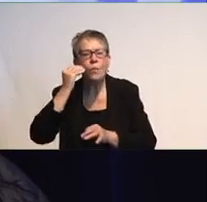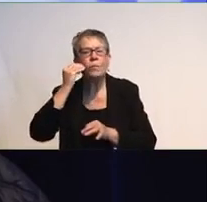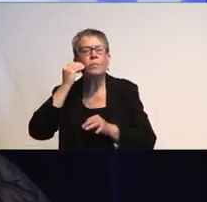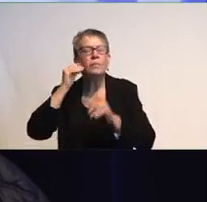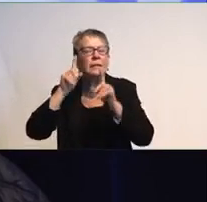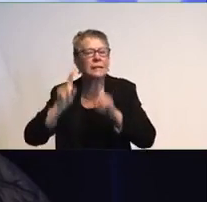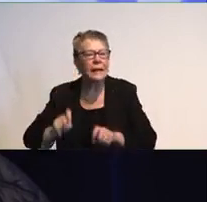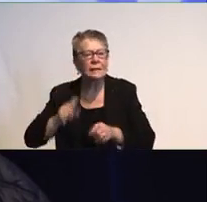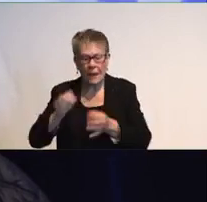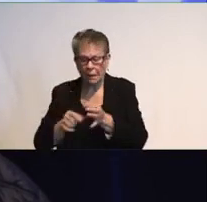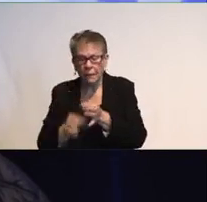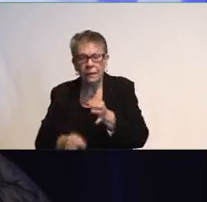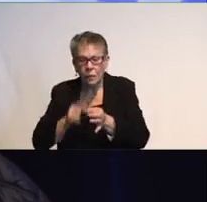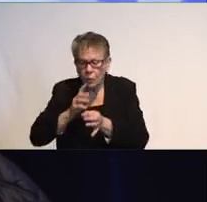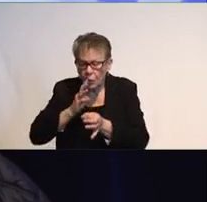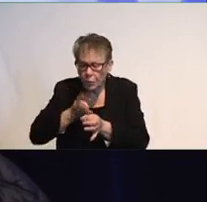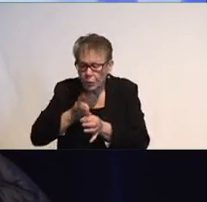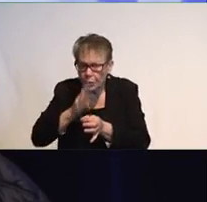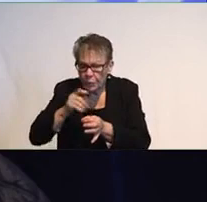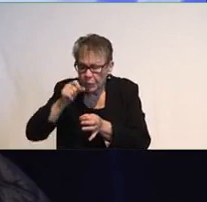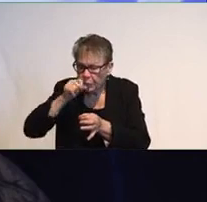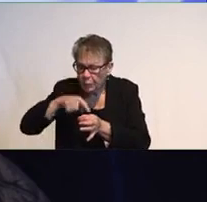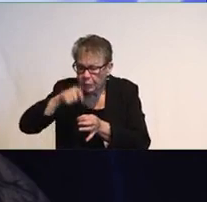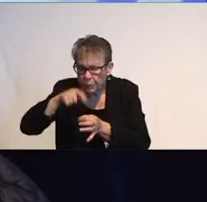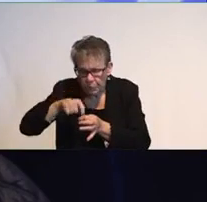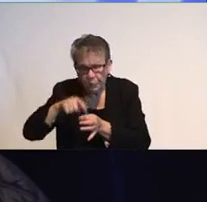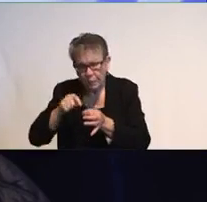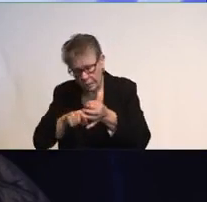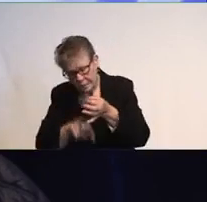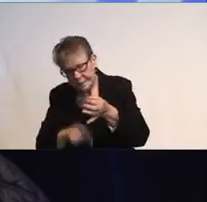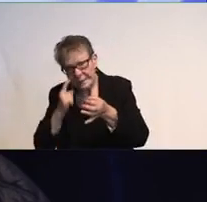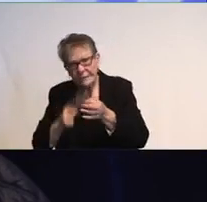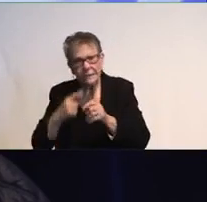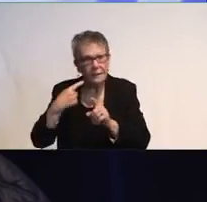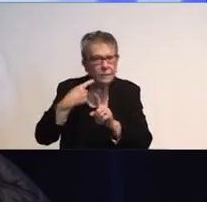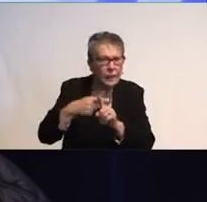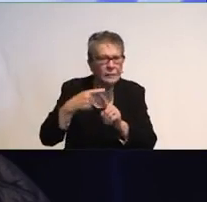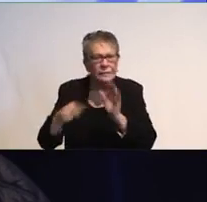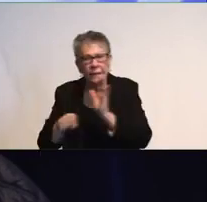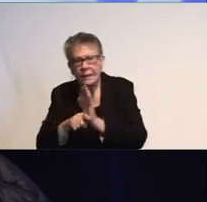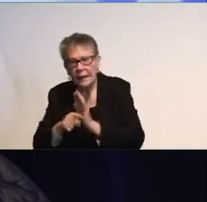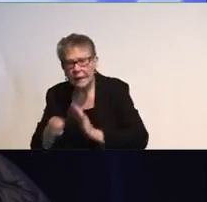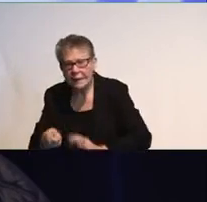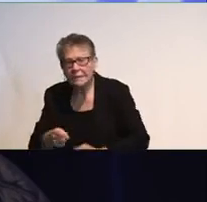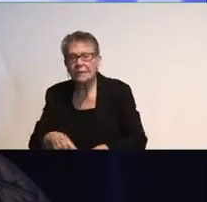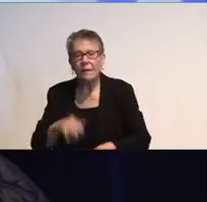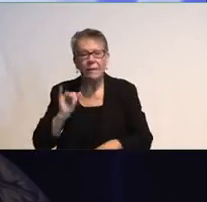6,286 at-home tests have already been ordered. You